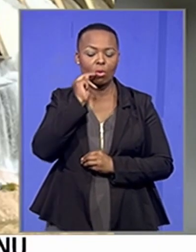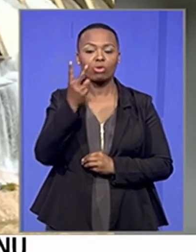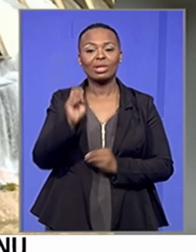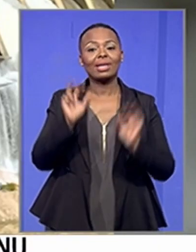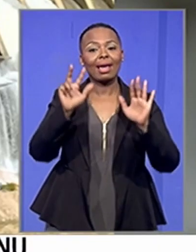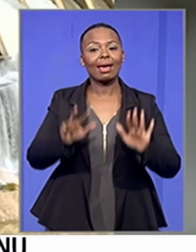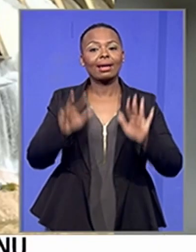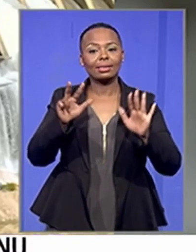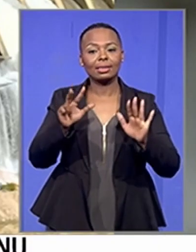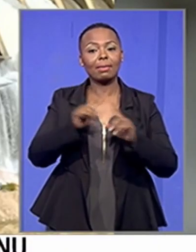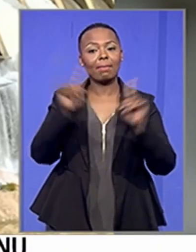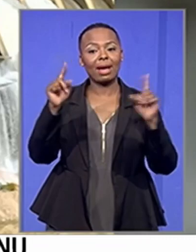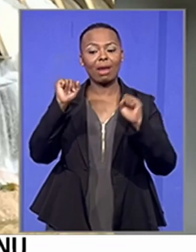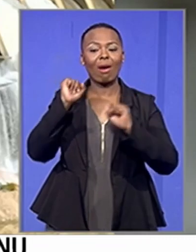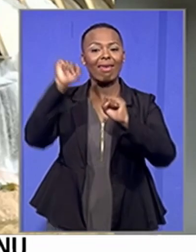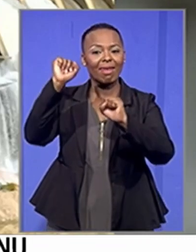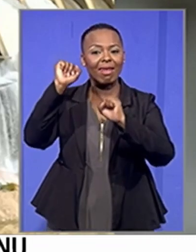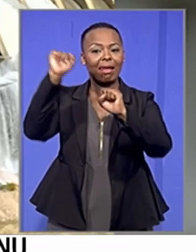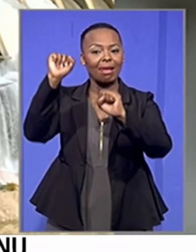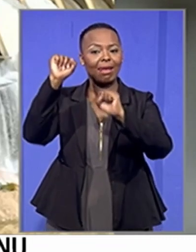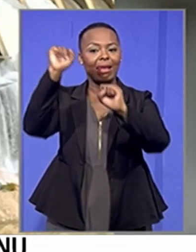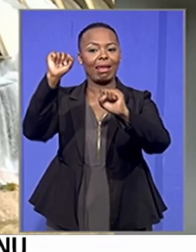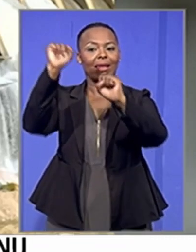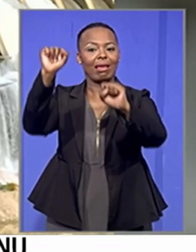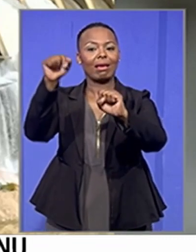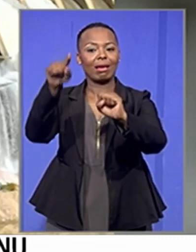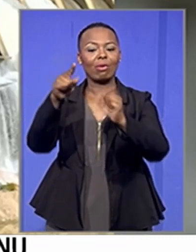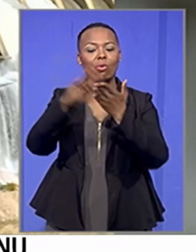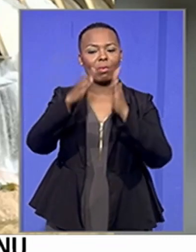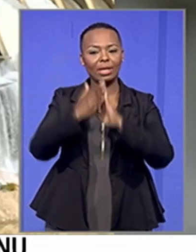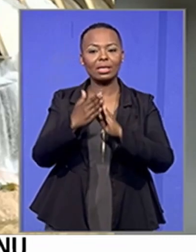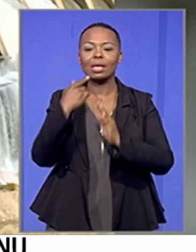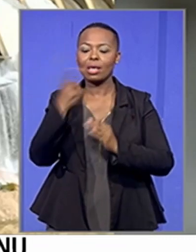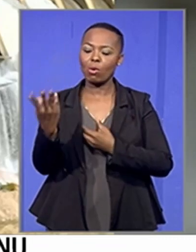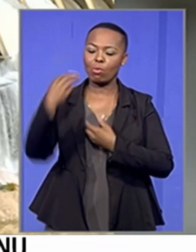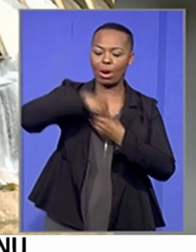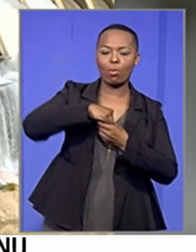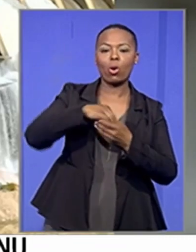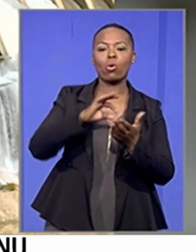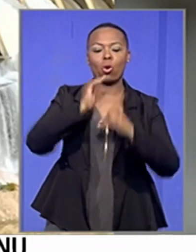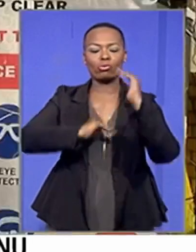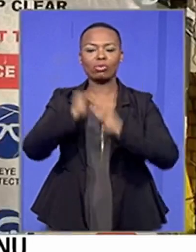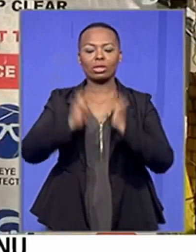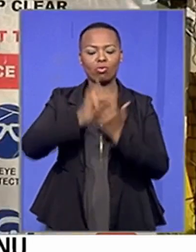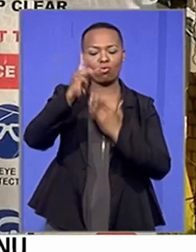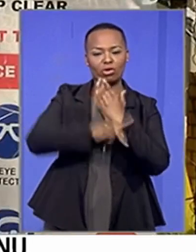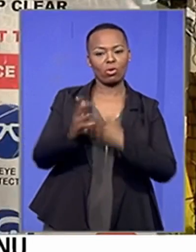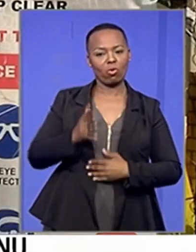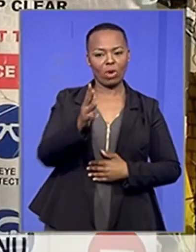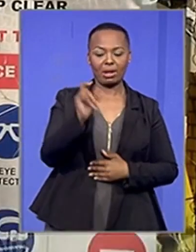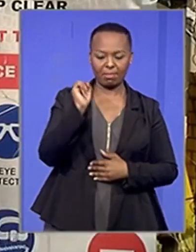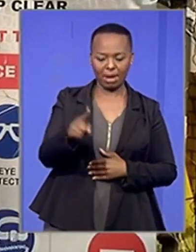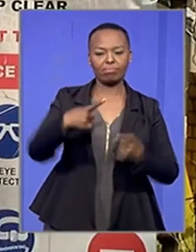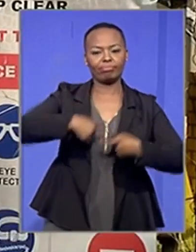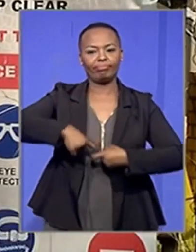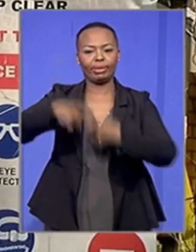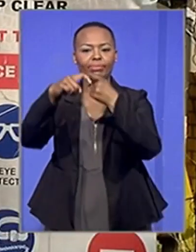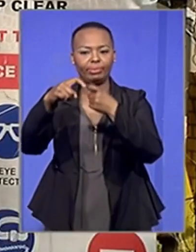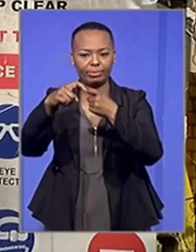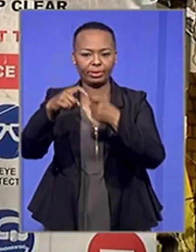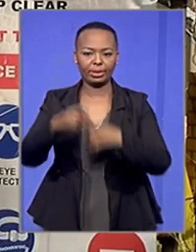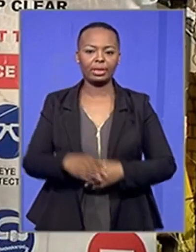numerous strike actions by the community who wanted to be included in the construction project. Mkhunu a re setlamo sa